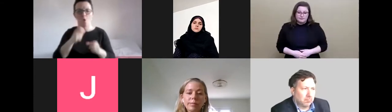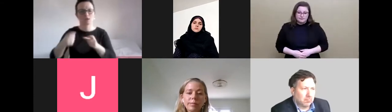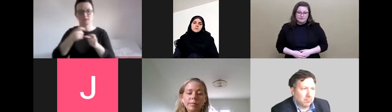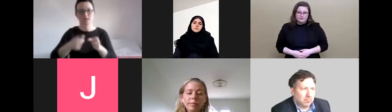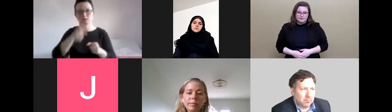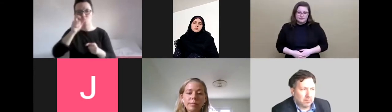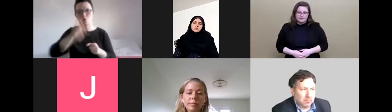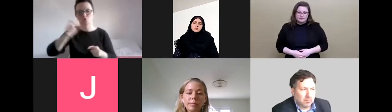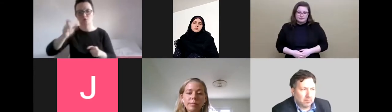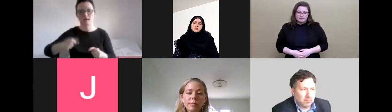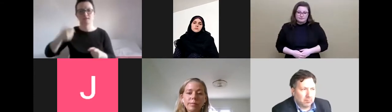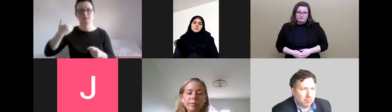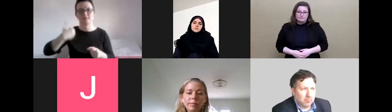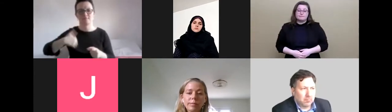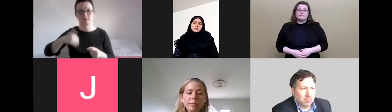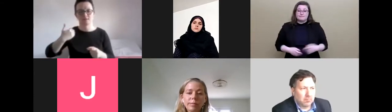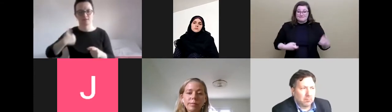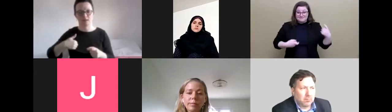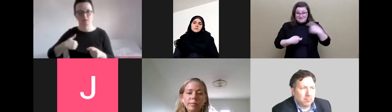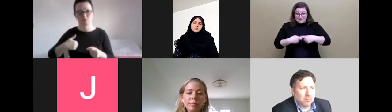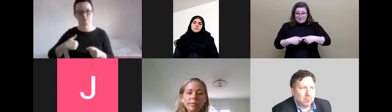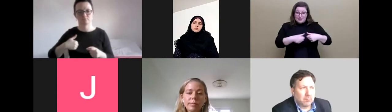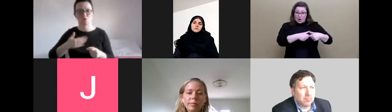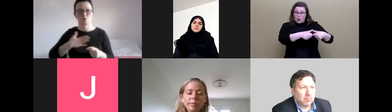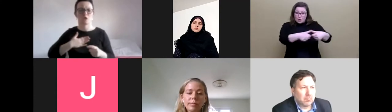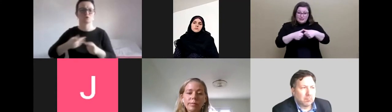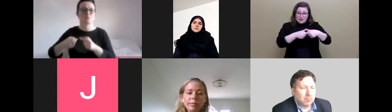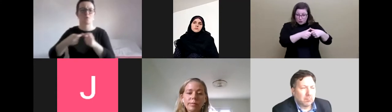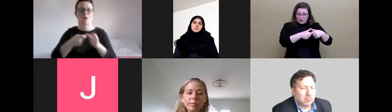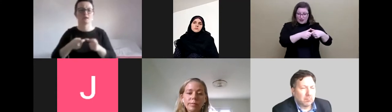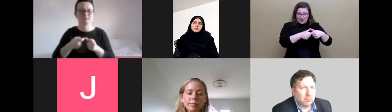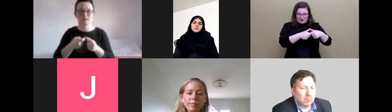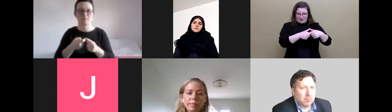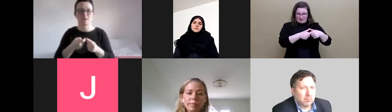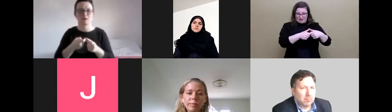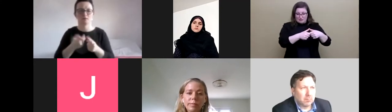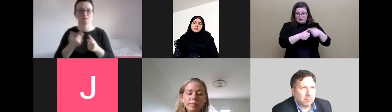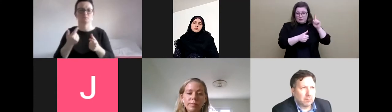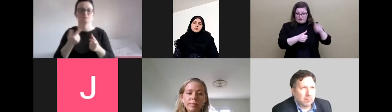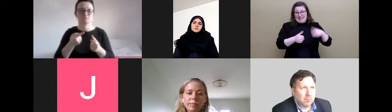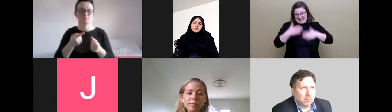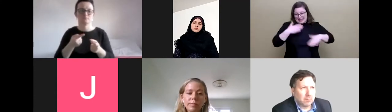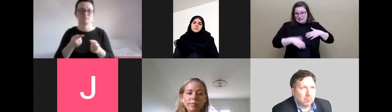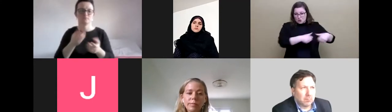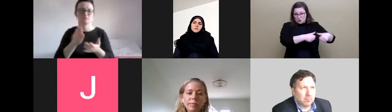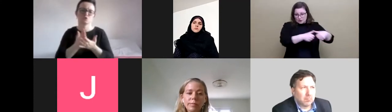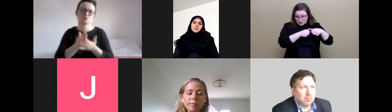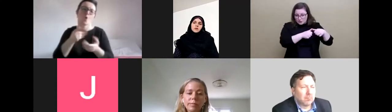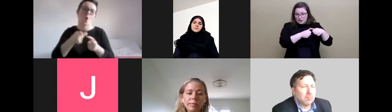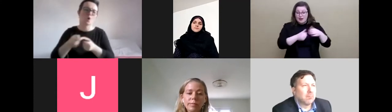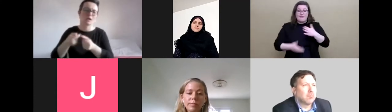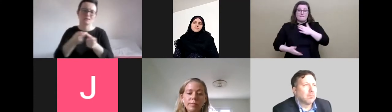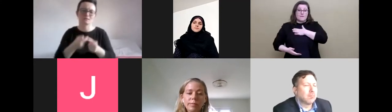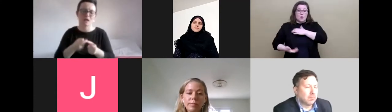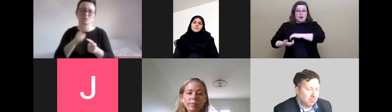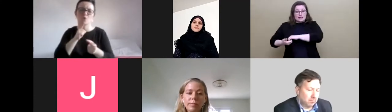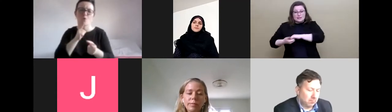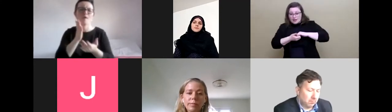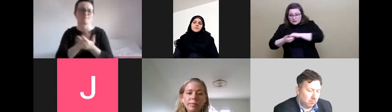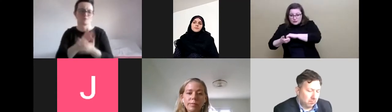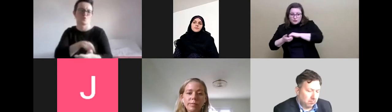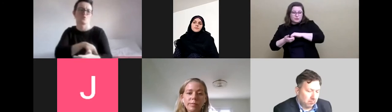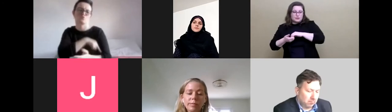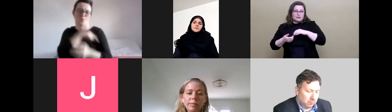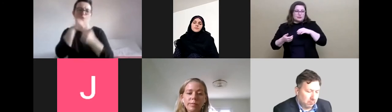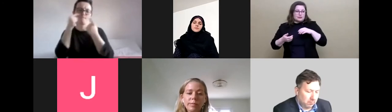When it comes to organizations of persons with disabilities, our coalitions more or